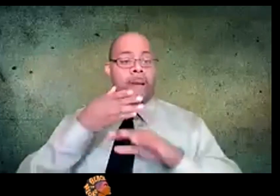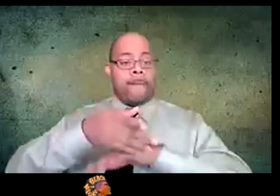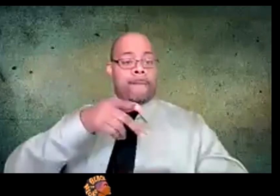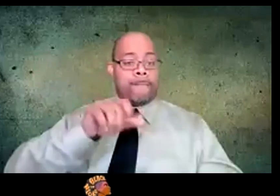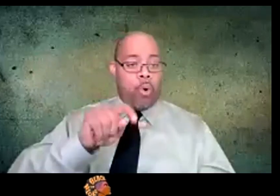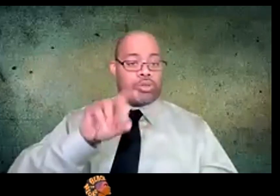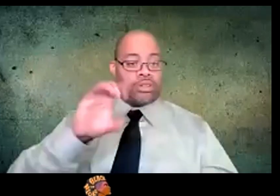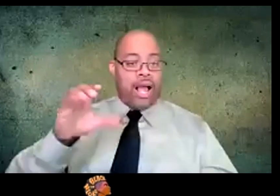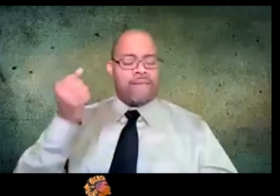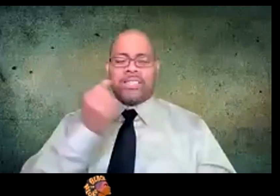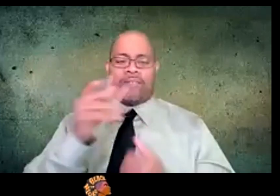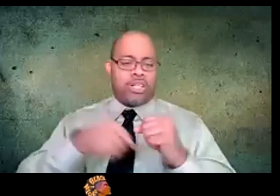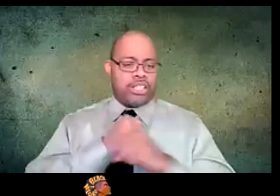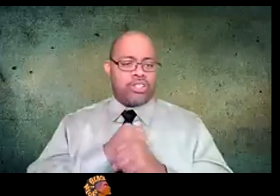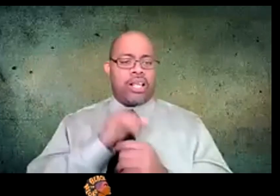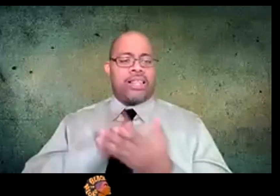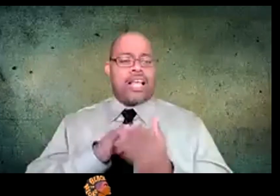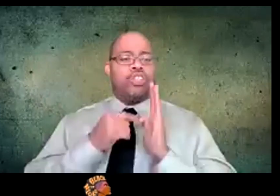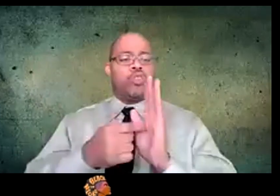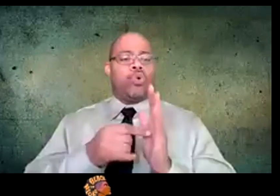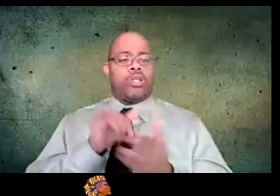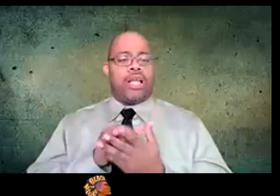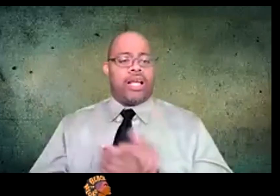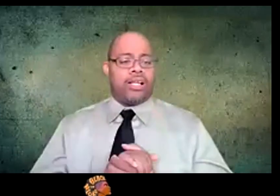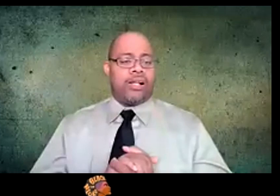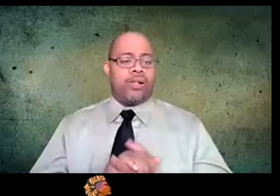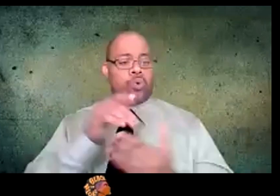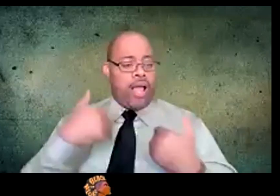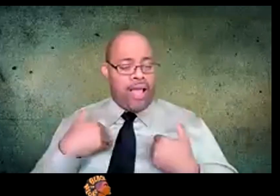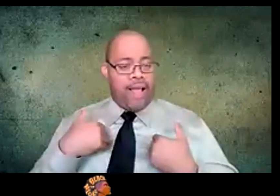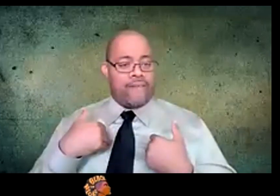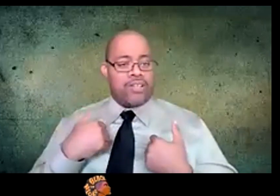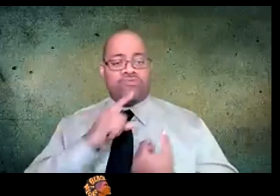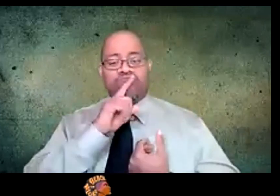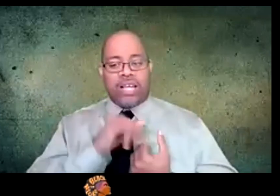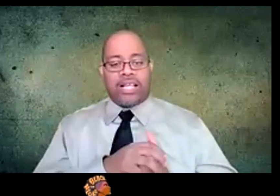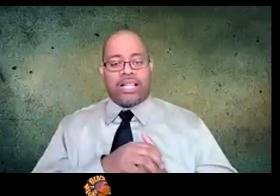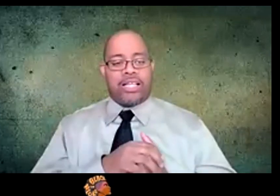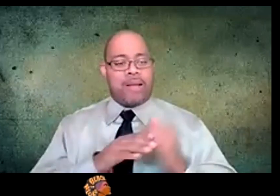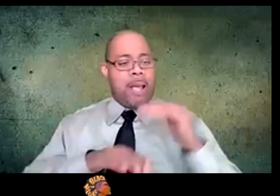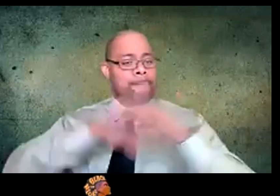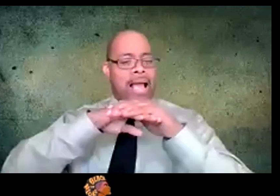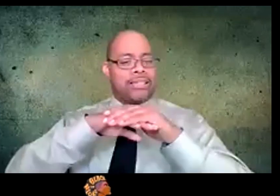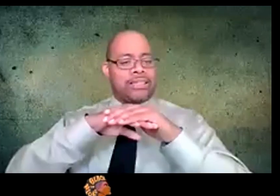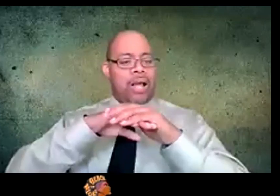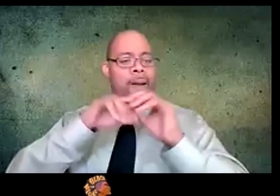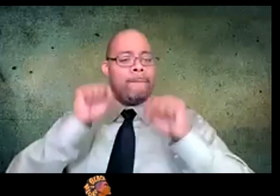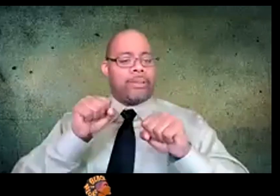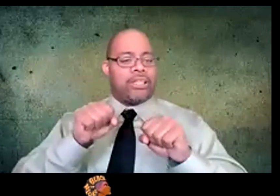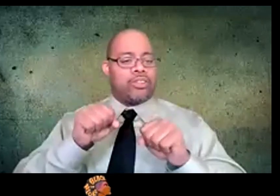of years. That demonstrates that you have really maxed out the potential to learn about